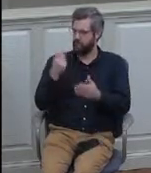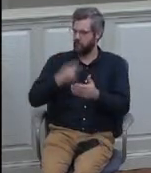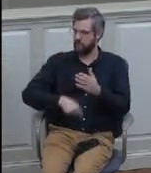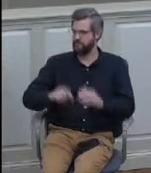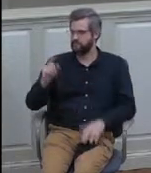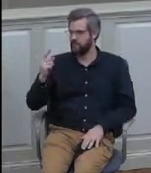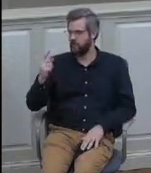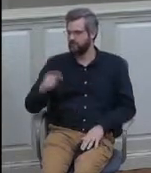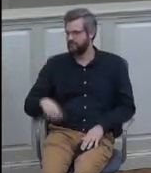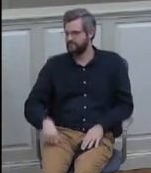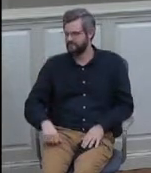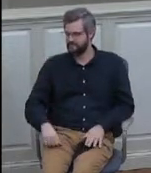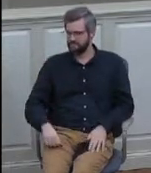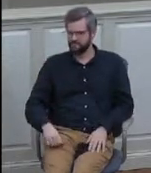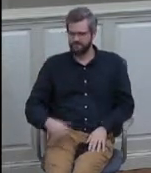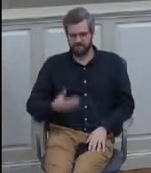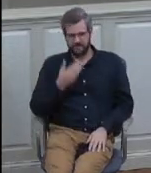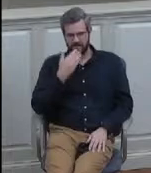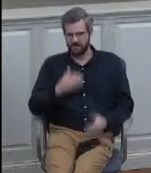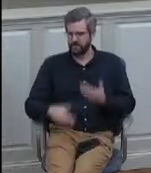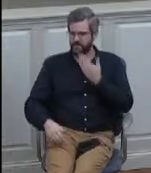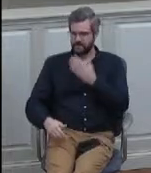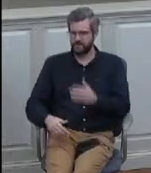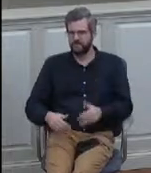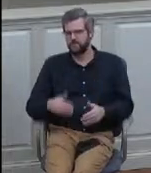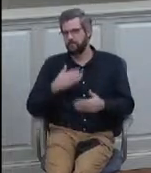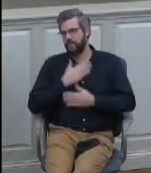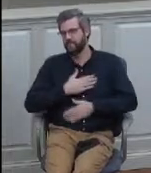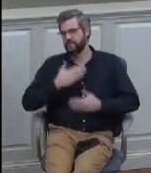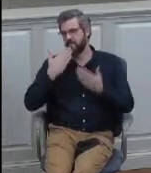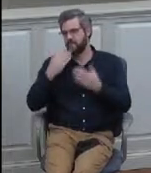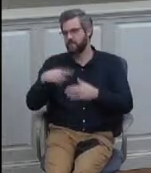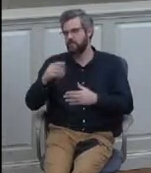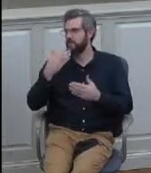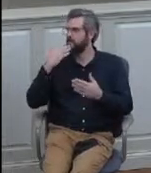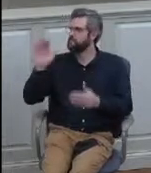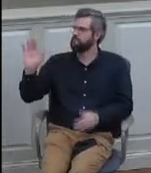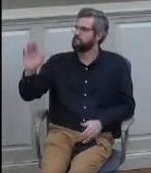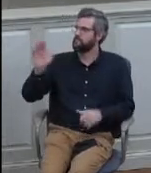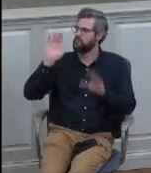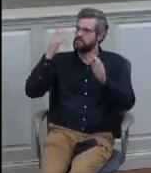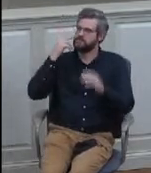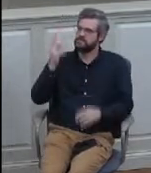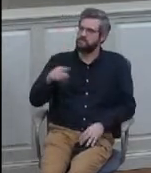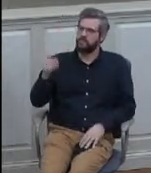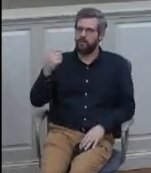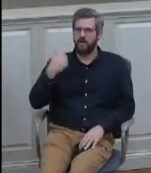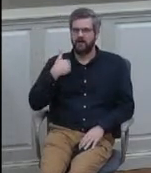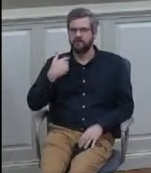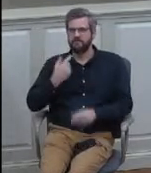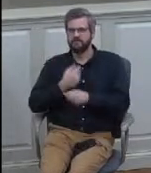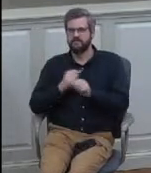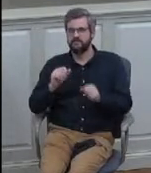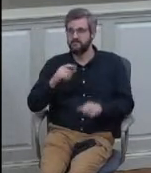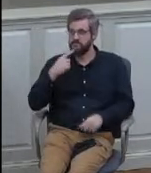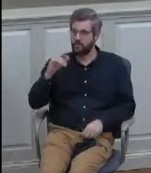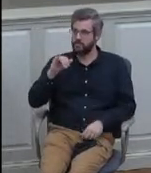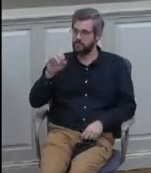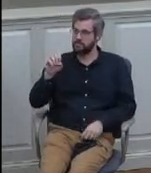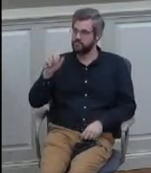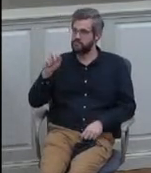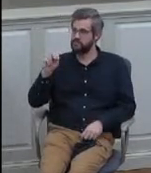Thank you, sir. Thank you. Yes, thank you, Jim. It's always a pleasure. Thanks, Denise. Be careful. Have a safe drive home. Jenny, I hope to get to